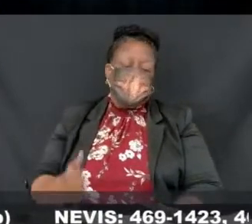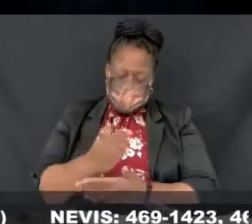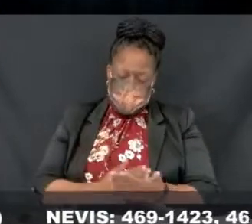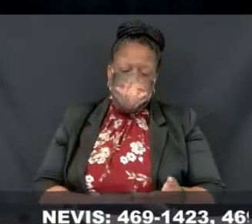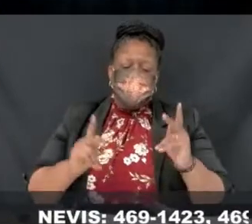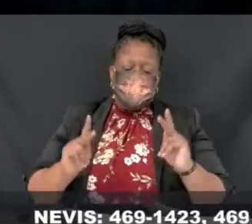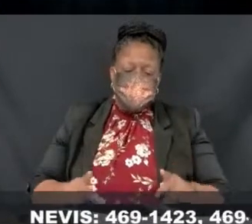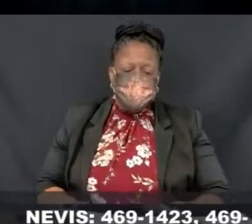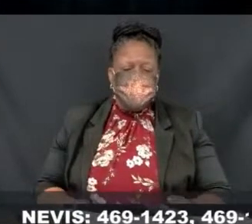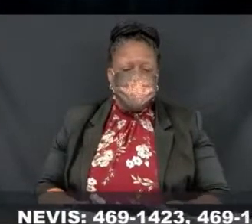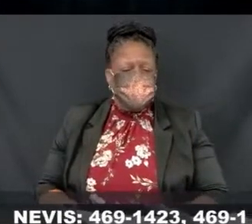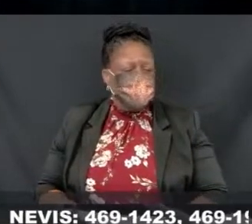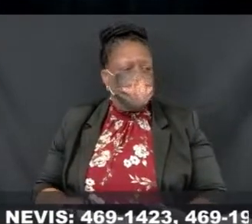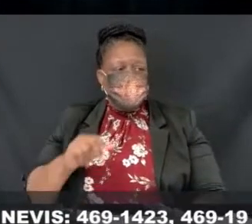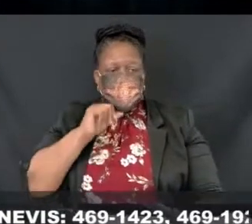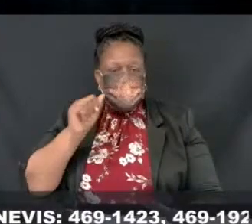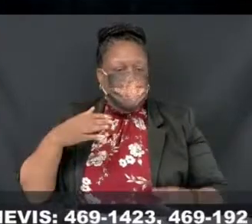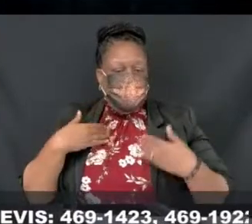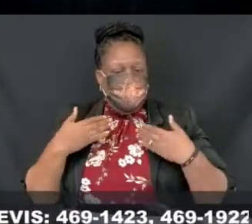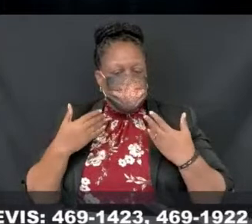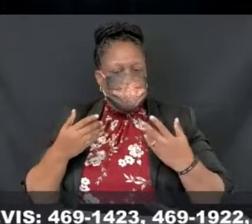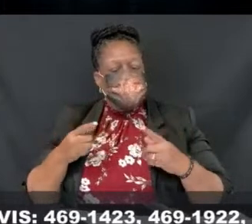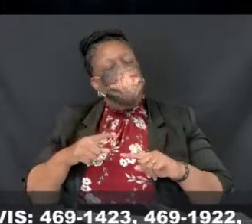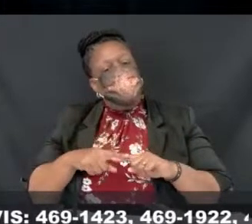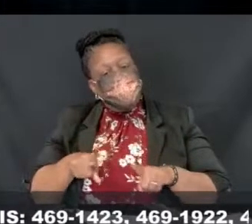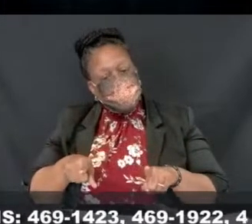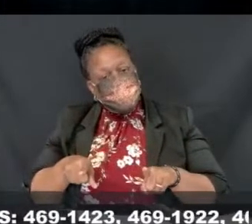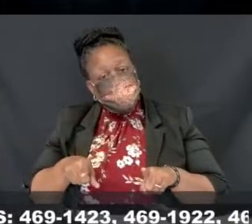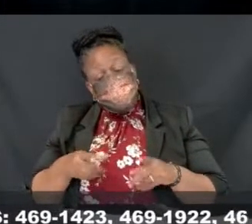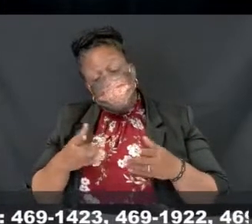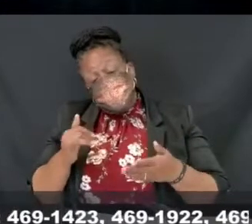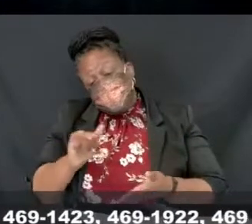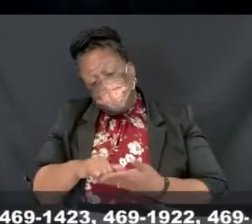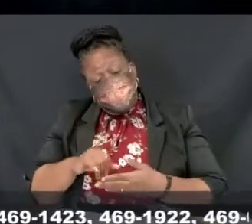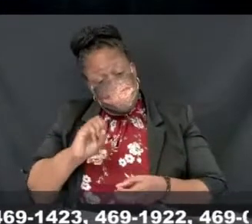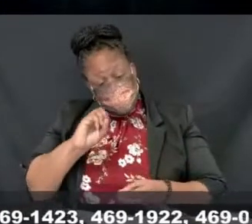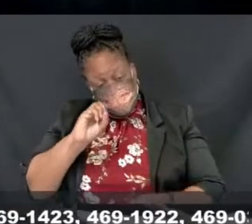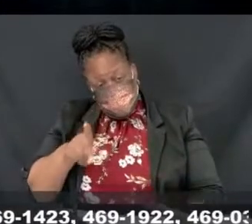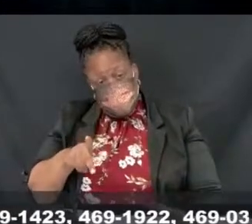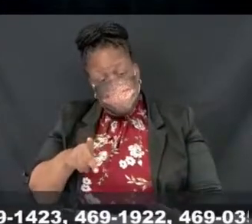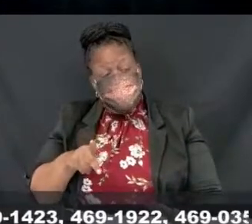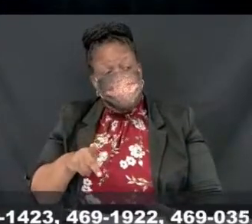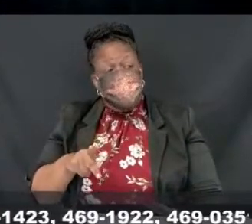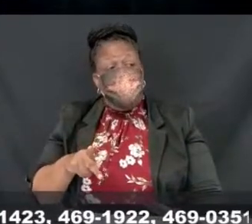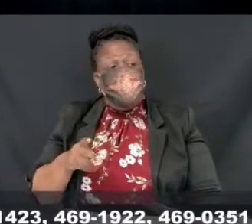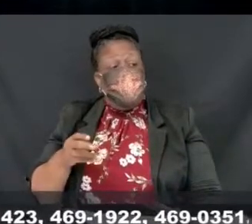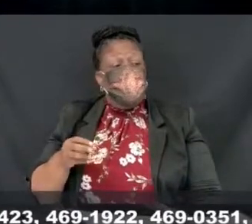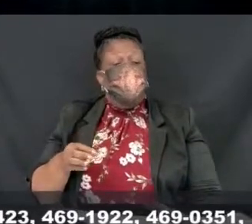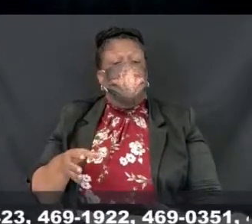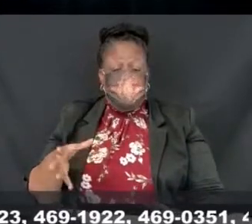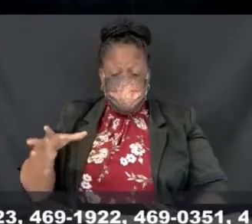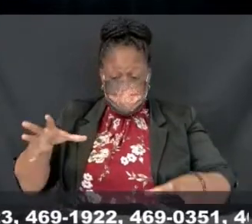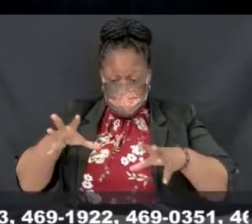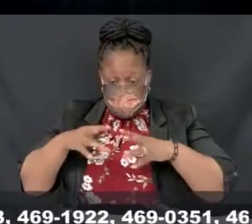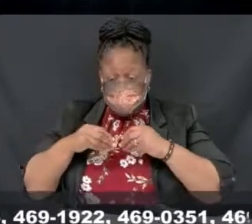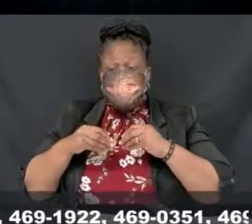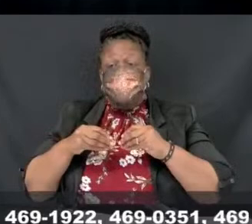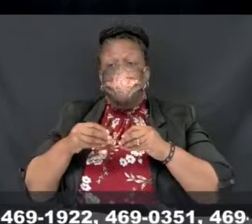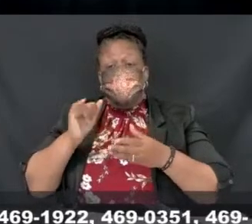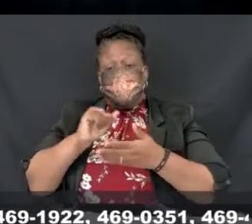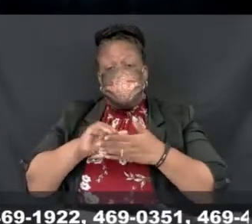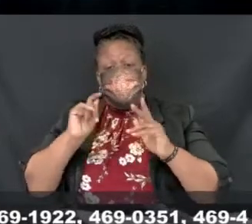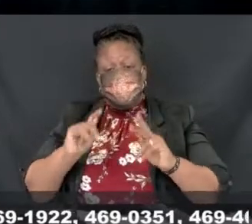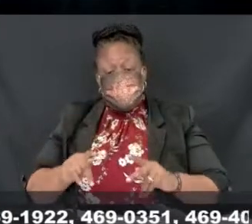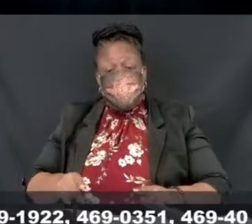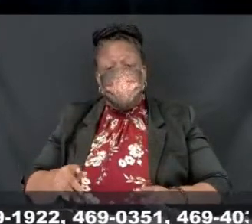These are natural things. These are things that are welcome. We are not going to be engaging in a back and forth. We have to accept those